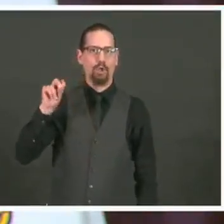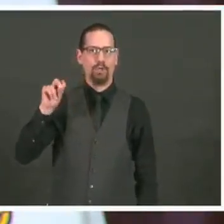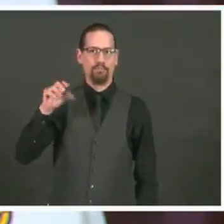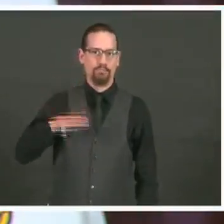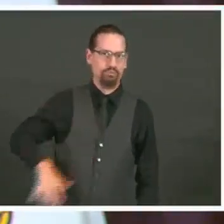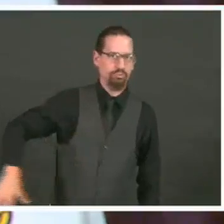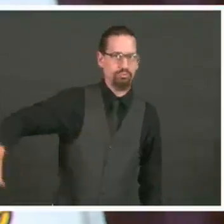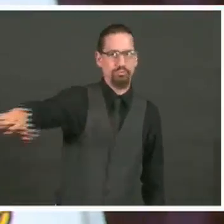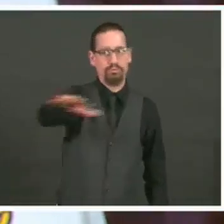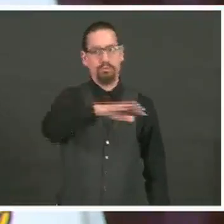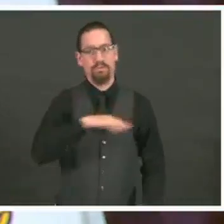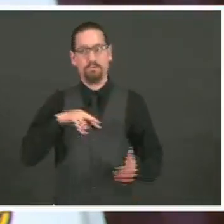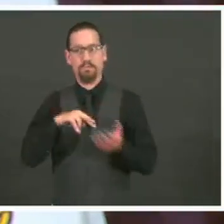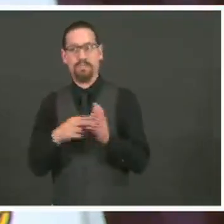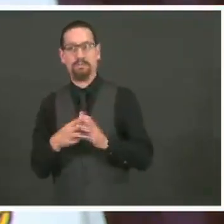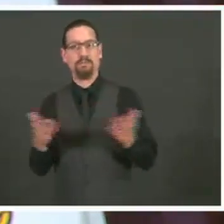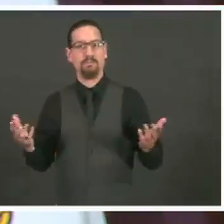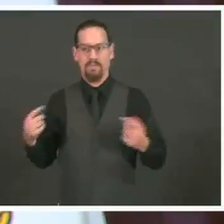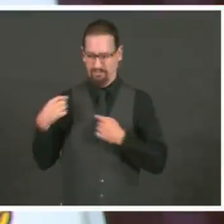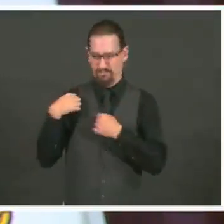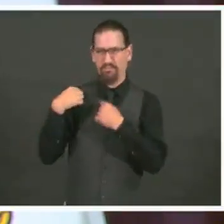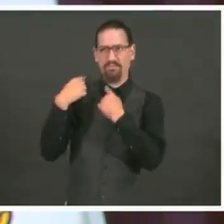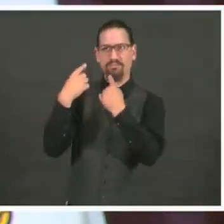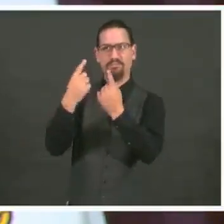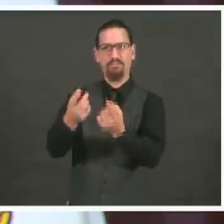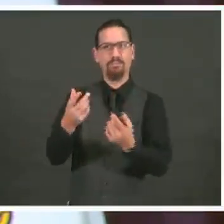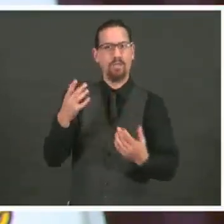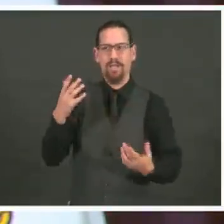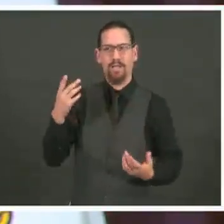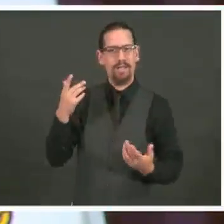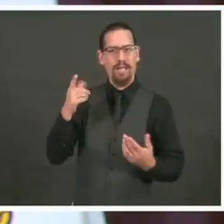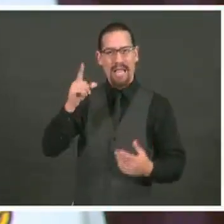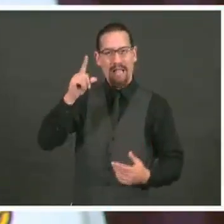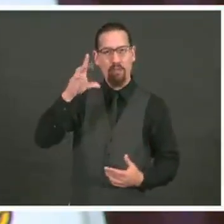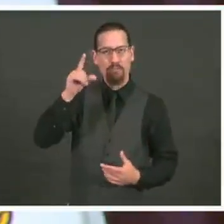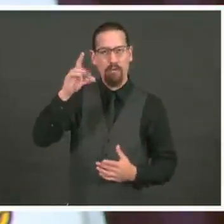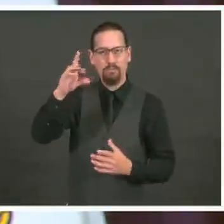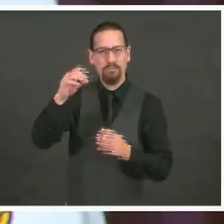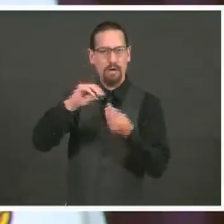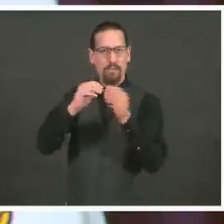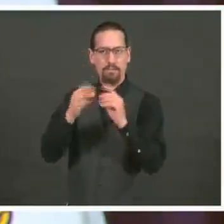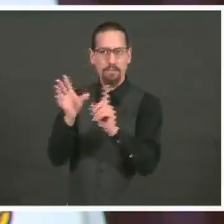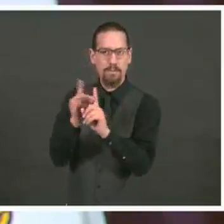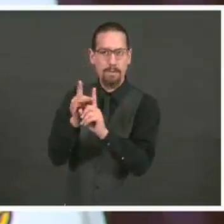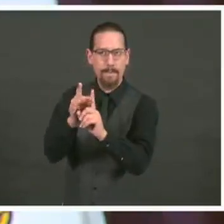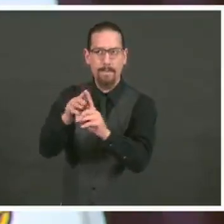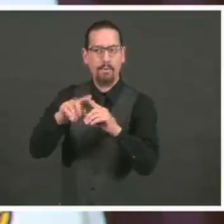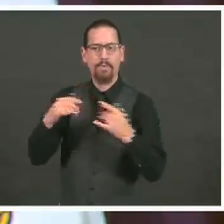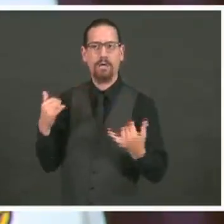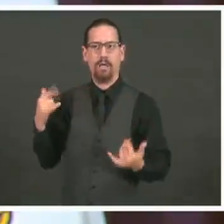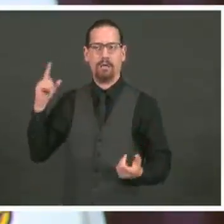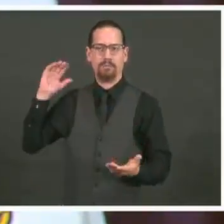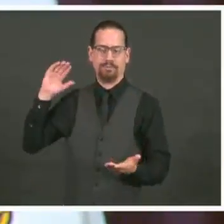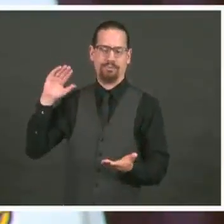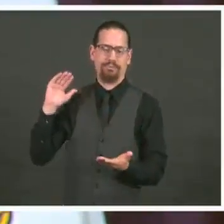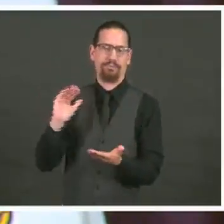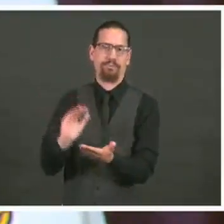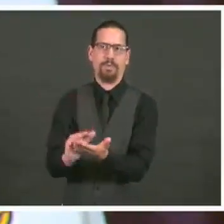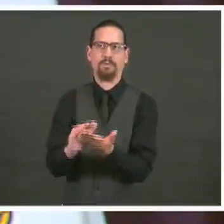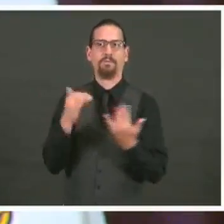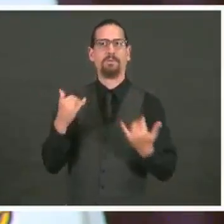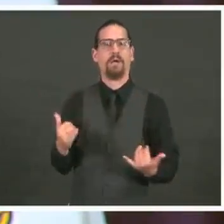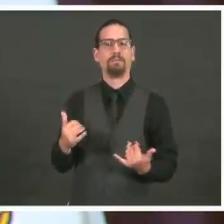By and large, we are not seeing significant transmission and secondary transmission because of the planning and structure